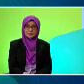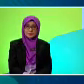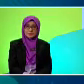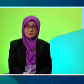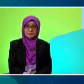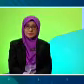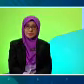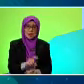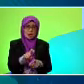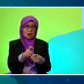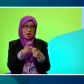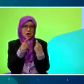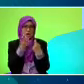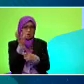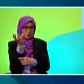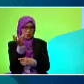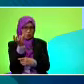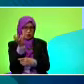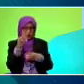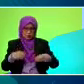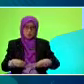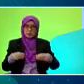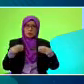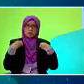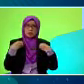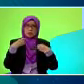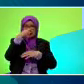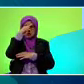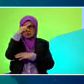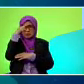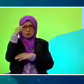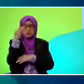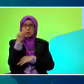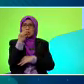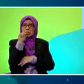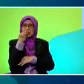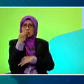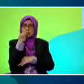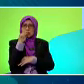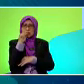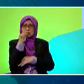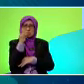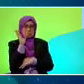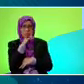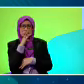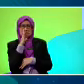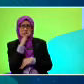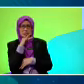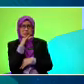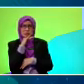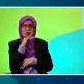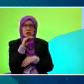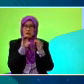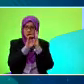Harmful microorganisms. 1. Causing food spoilage. Fungi that grow on food causes food turning bad